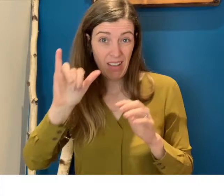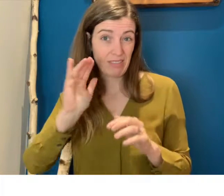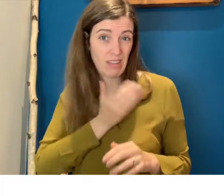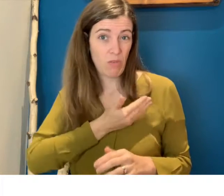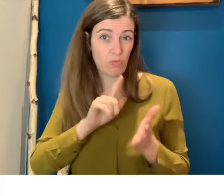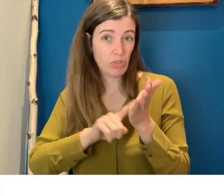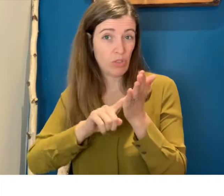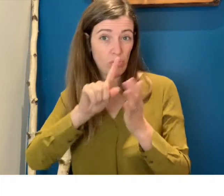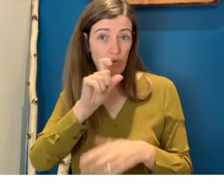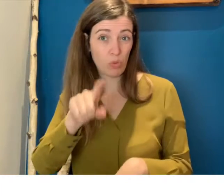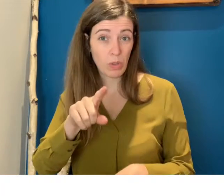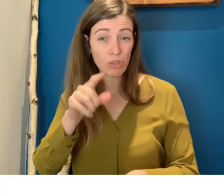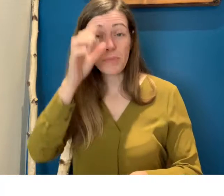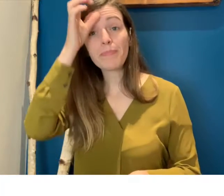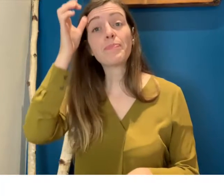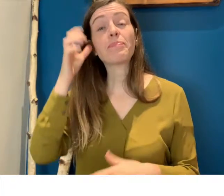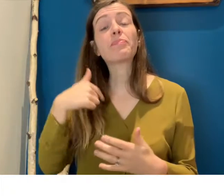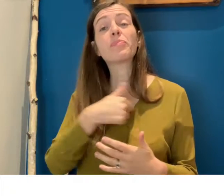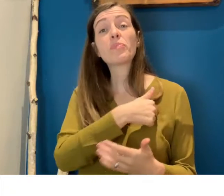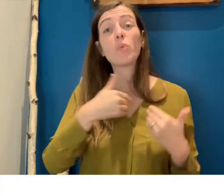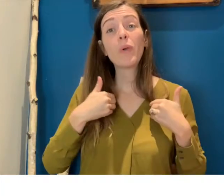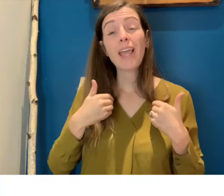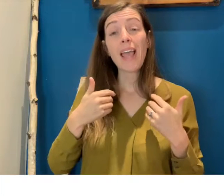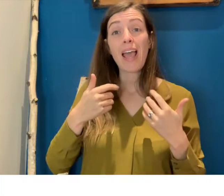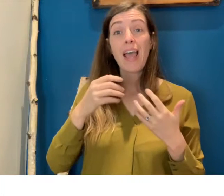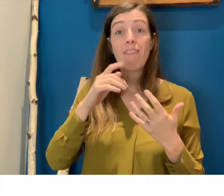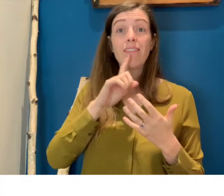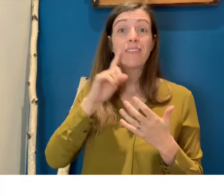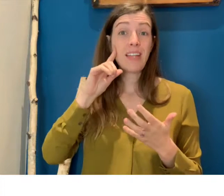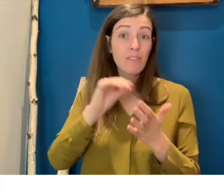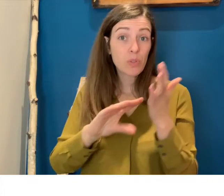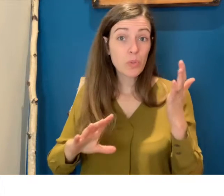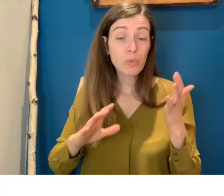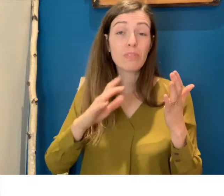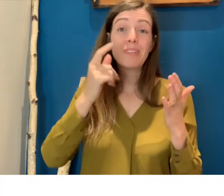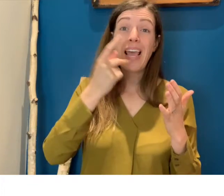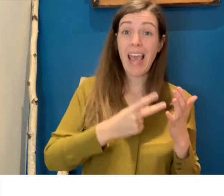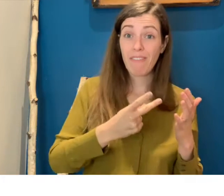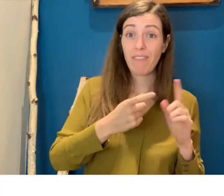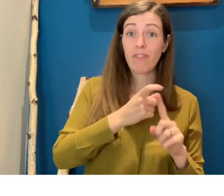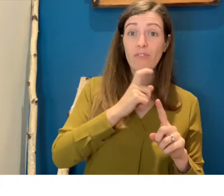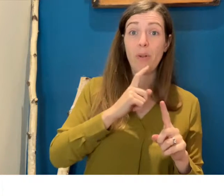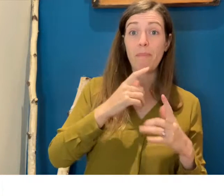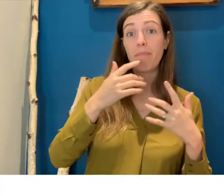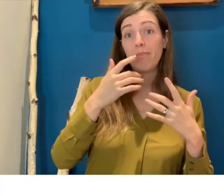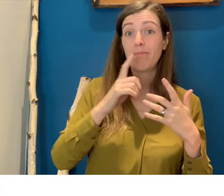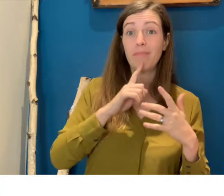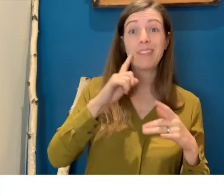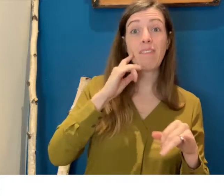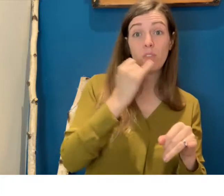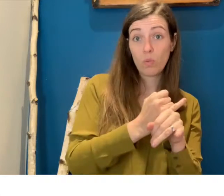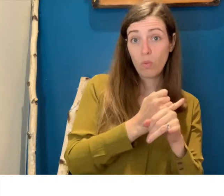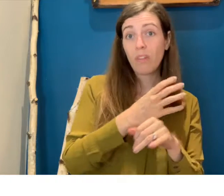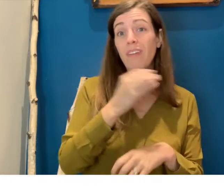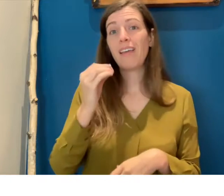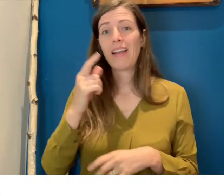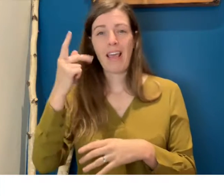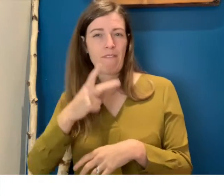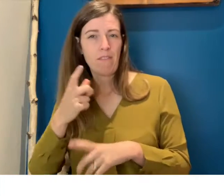any relationship between the two. That's kind of our research question. And we have deaf students, half of whom